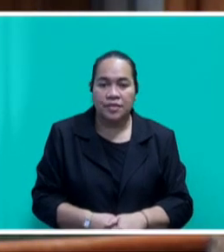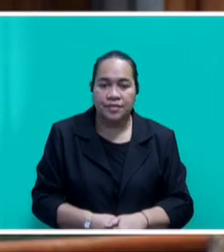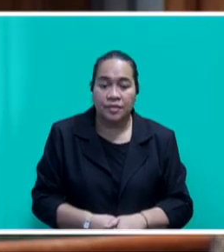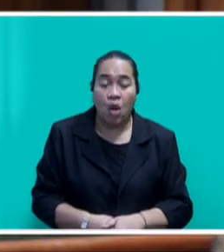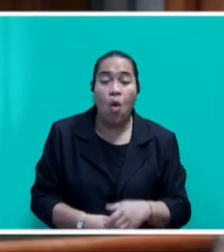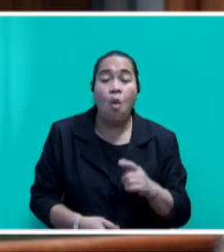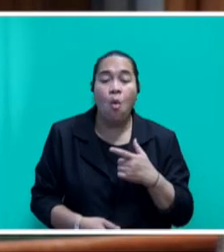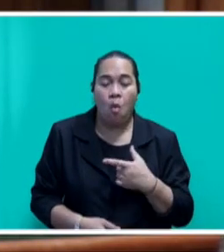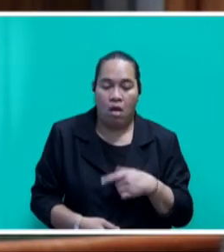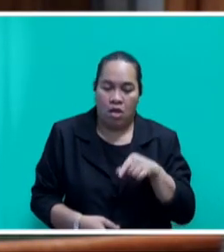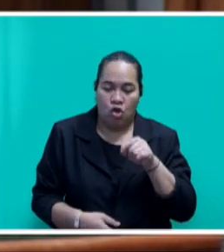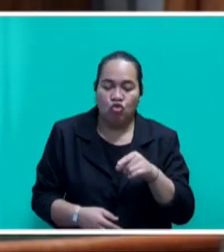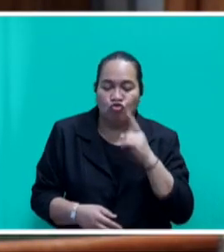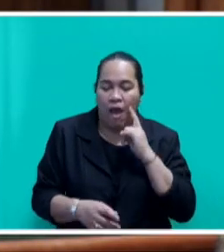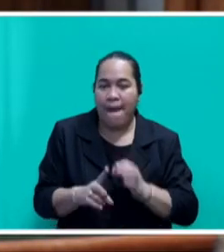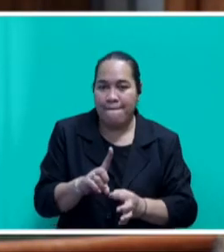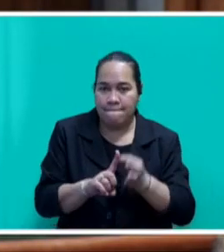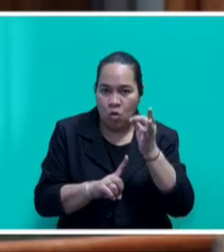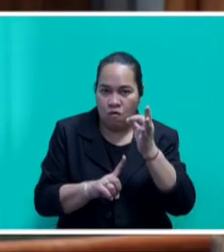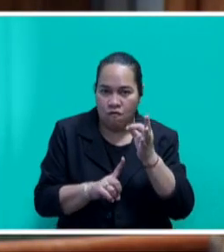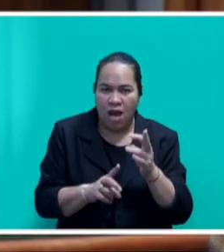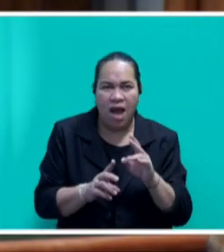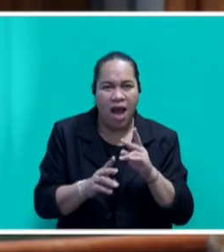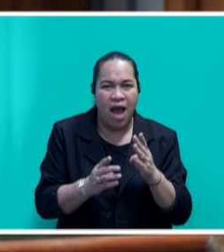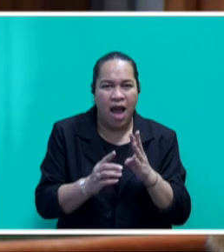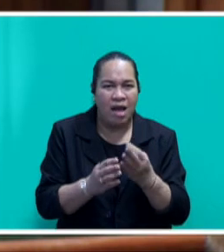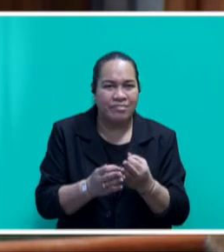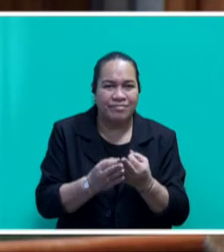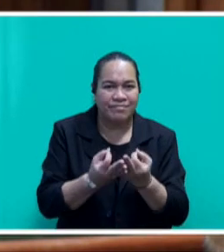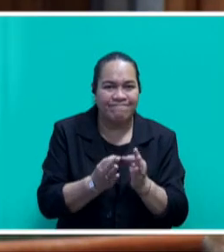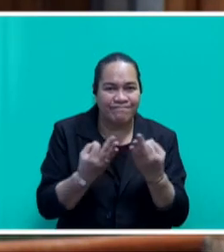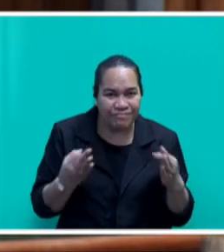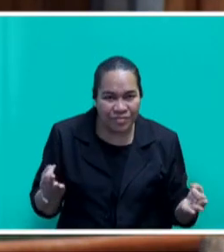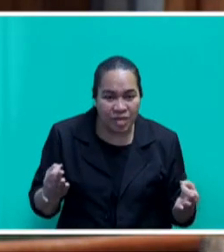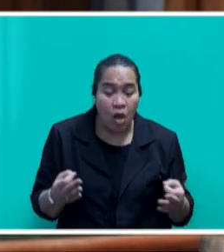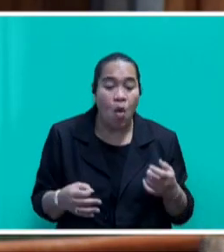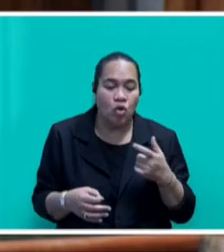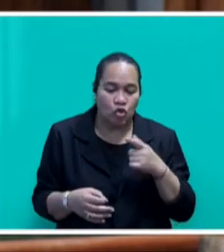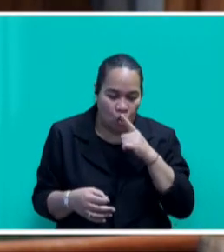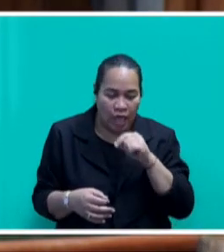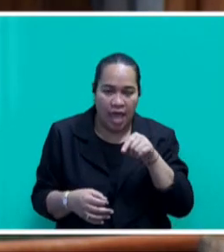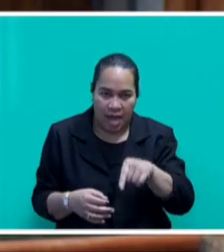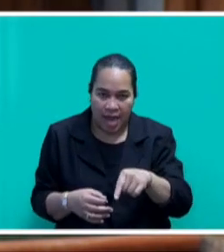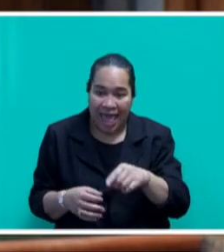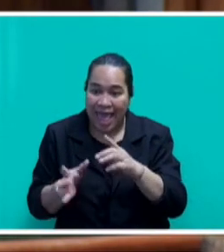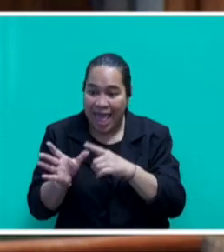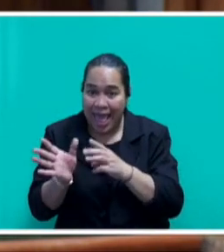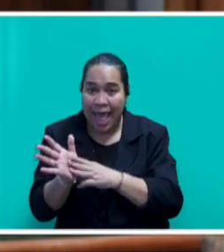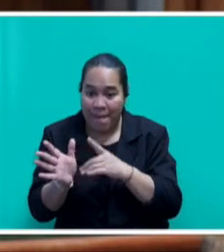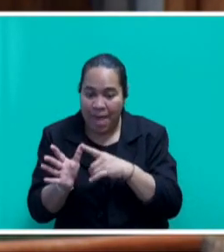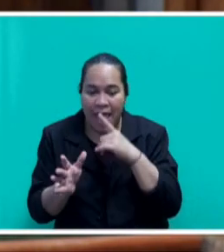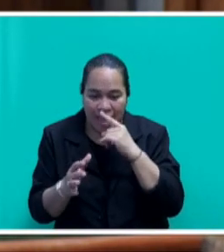improvement of the infrastructure and facilities in order for AMA to meet the expected volume